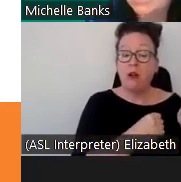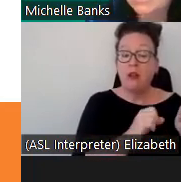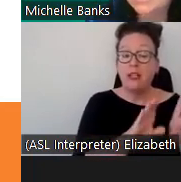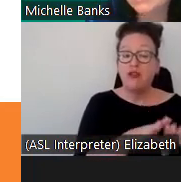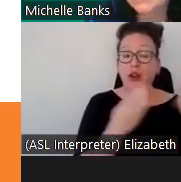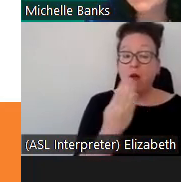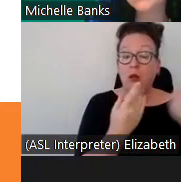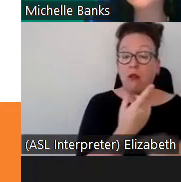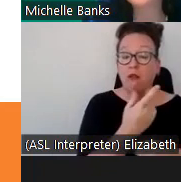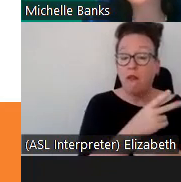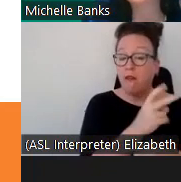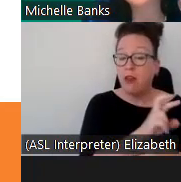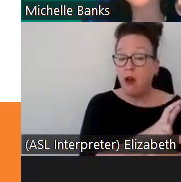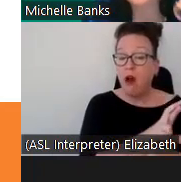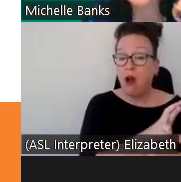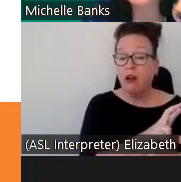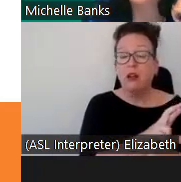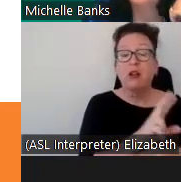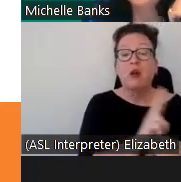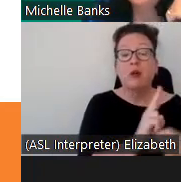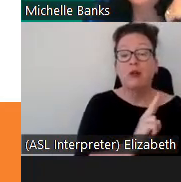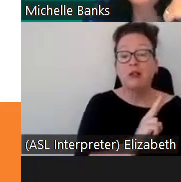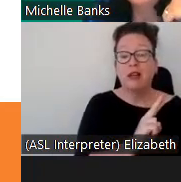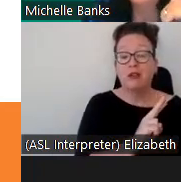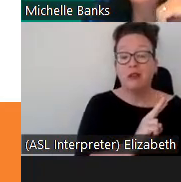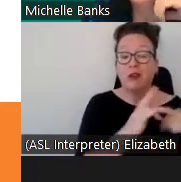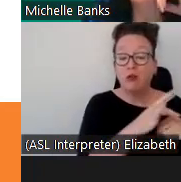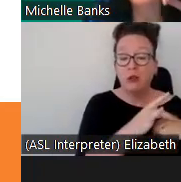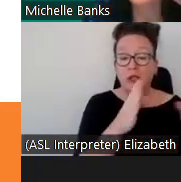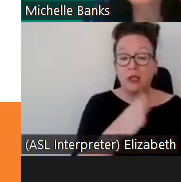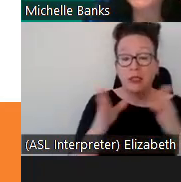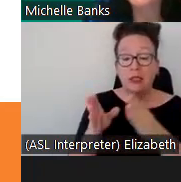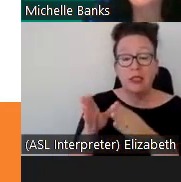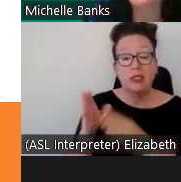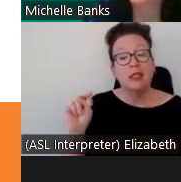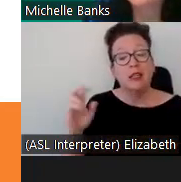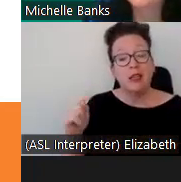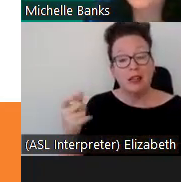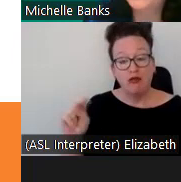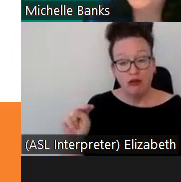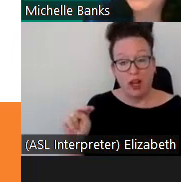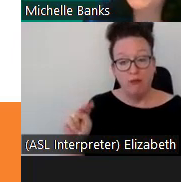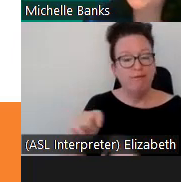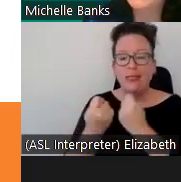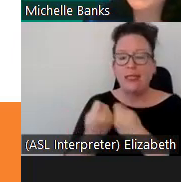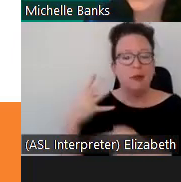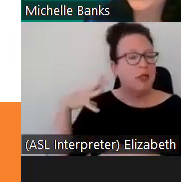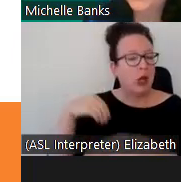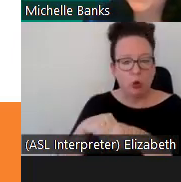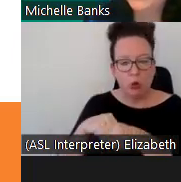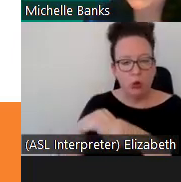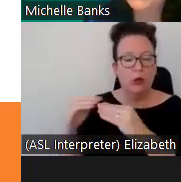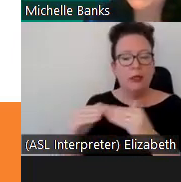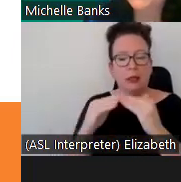sourced. In NextGen Careers, teams automatically include peer mentors and